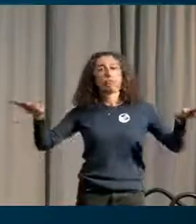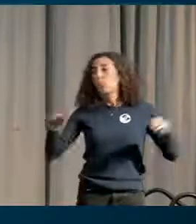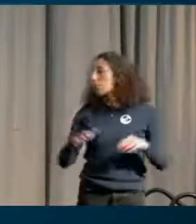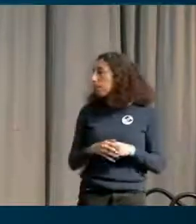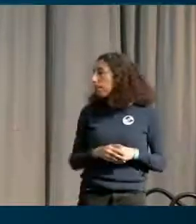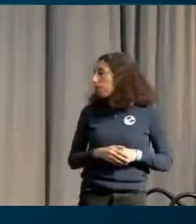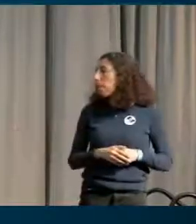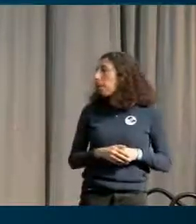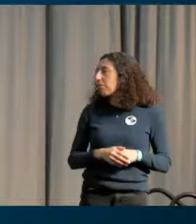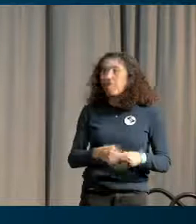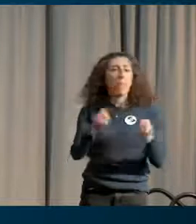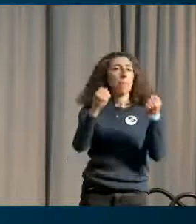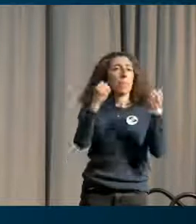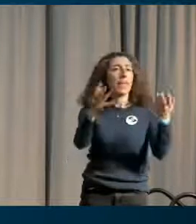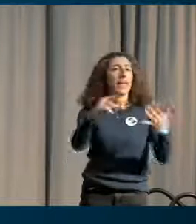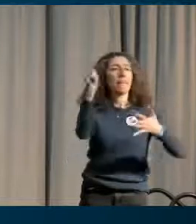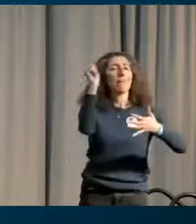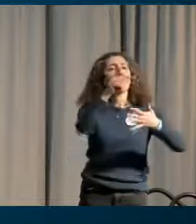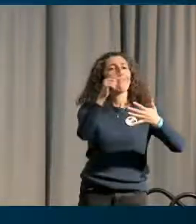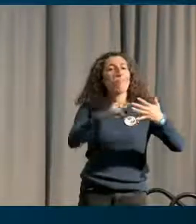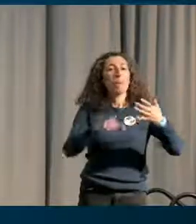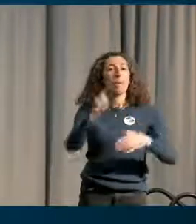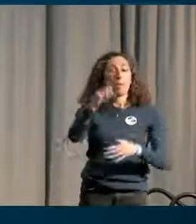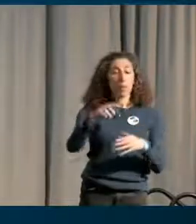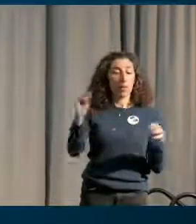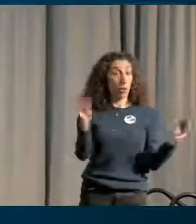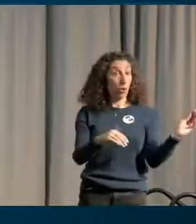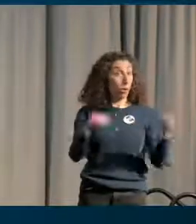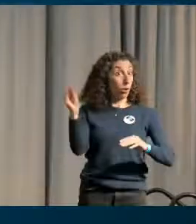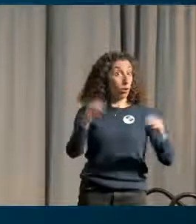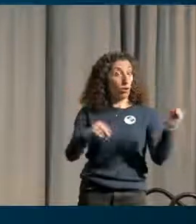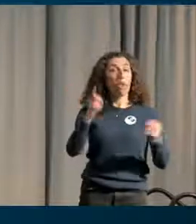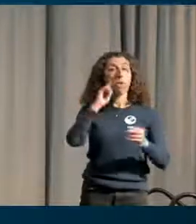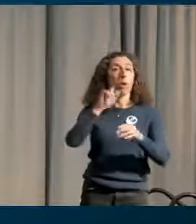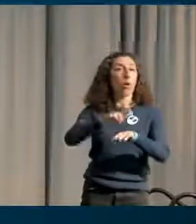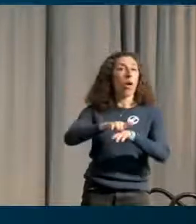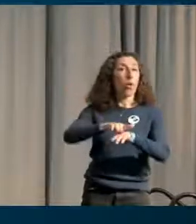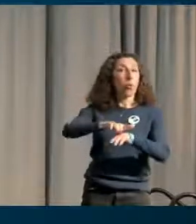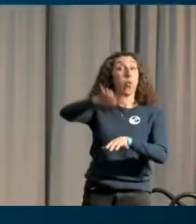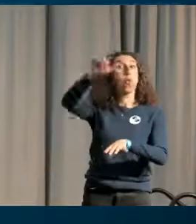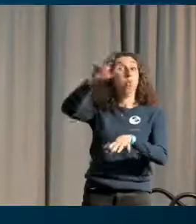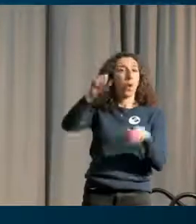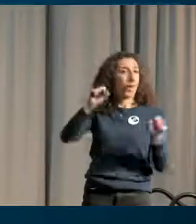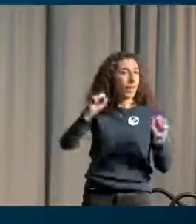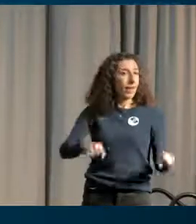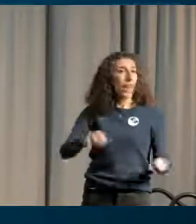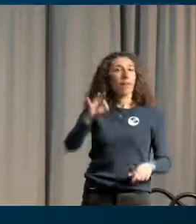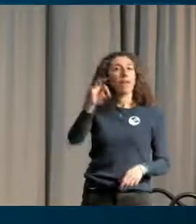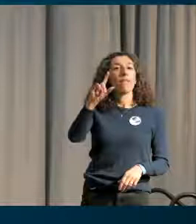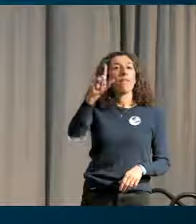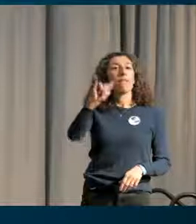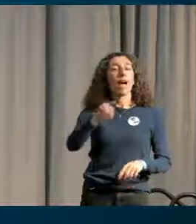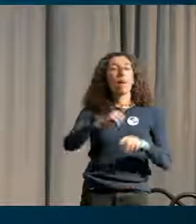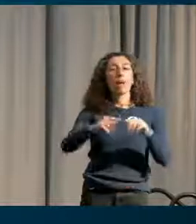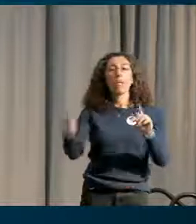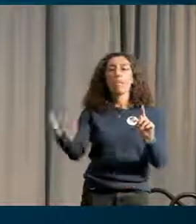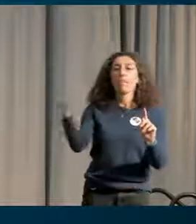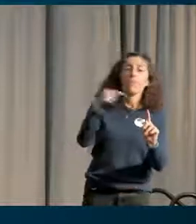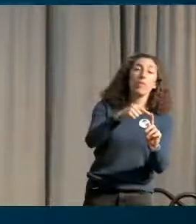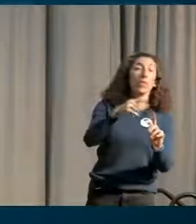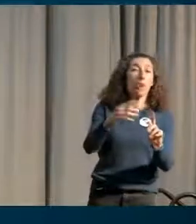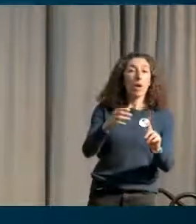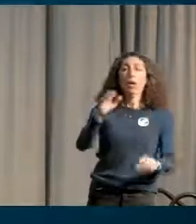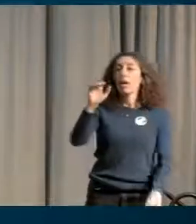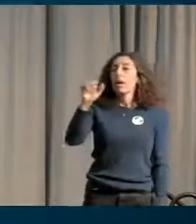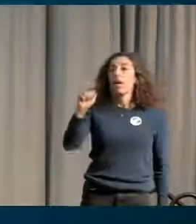so something that these things all have in common is they have something to do with air. And we're going to investigate